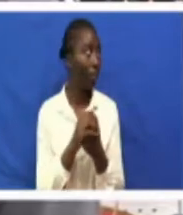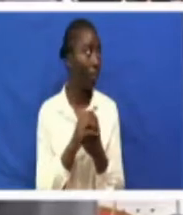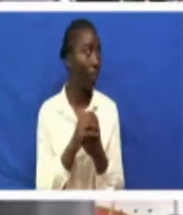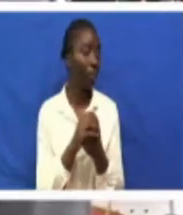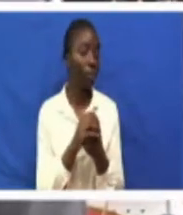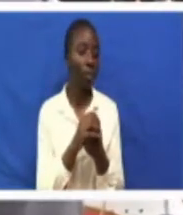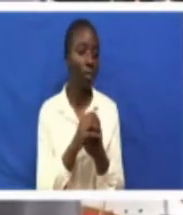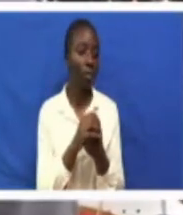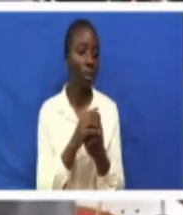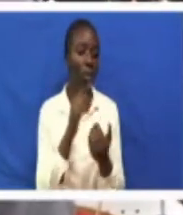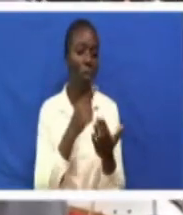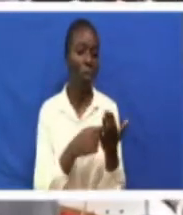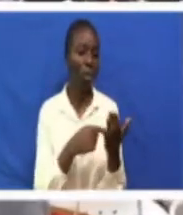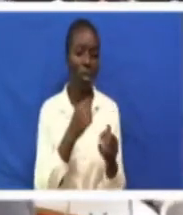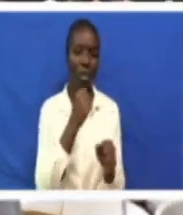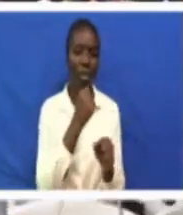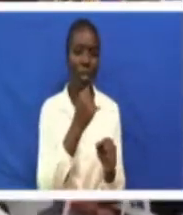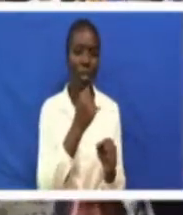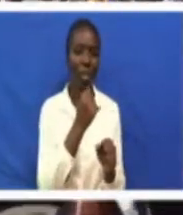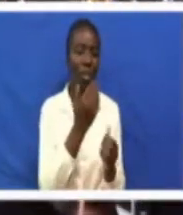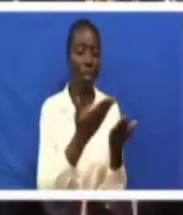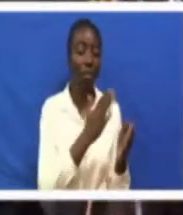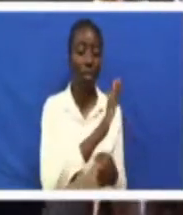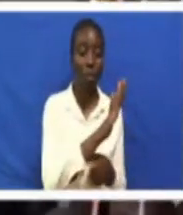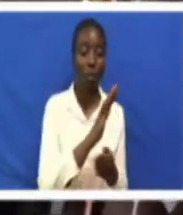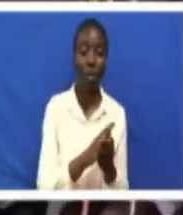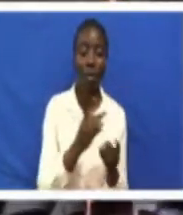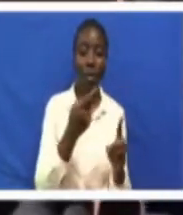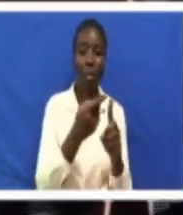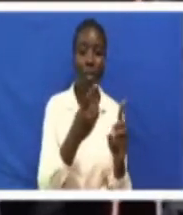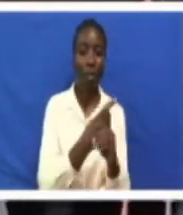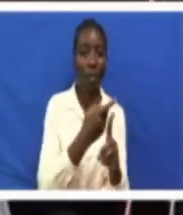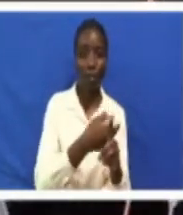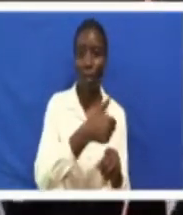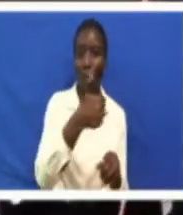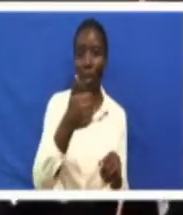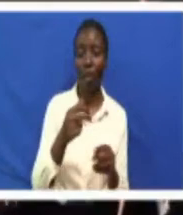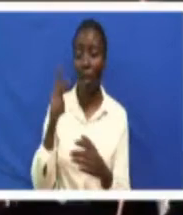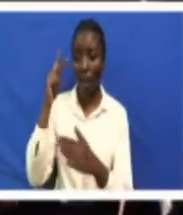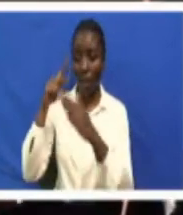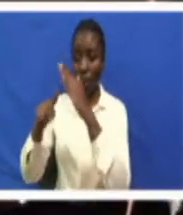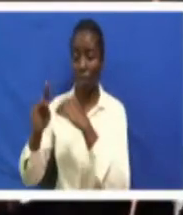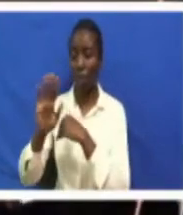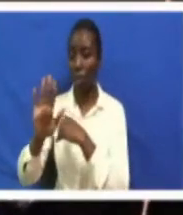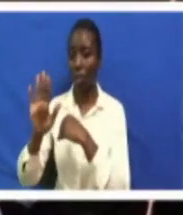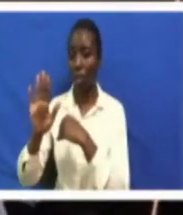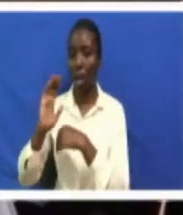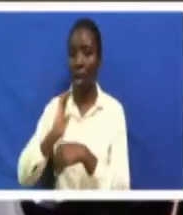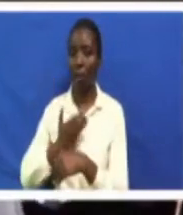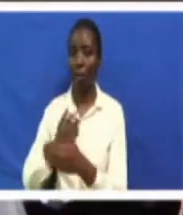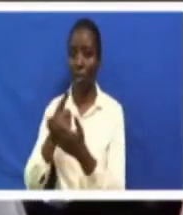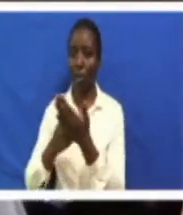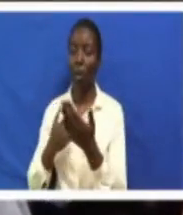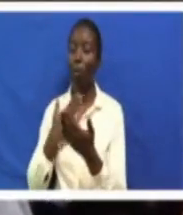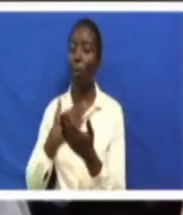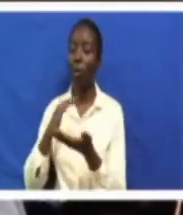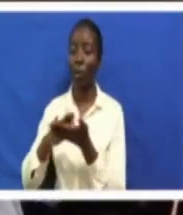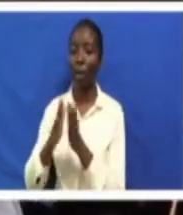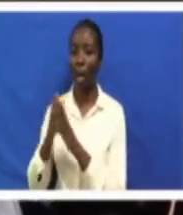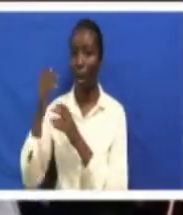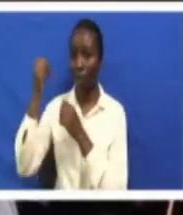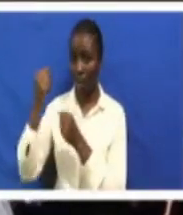others that you stand for our vision says we want to be the icon of trust and reliability